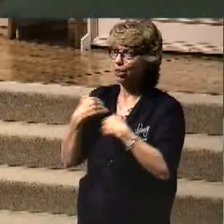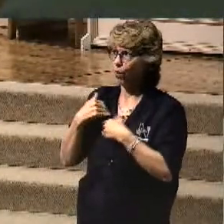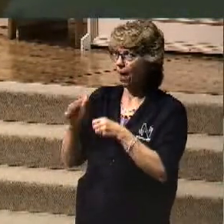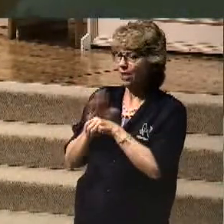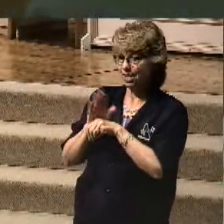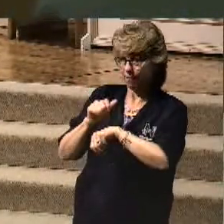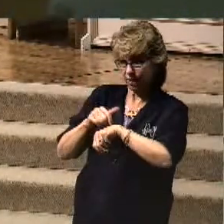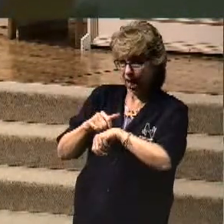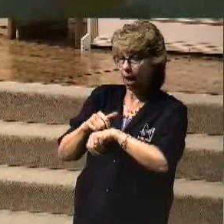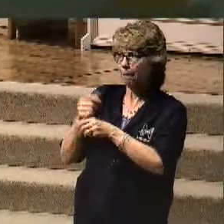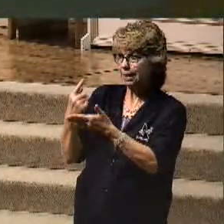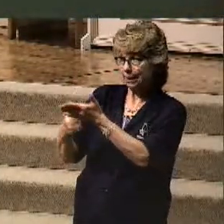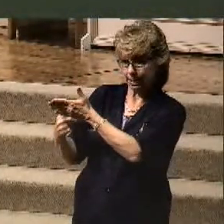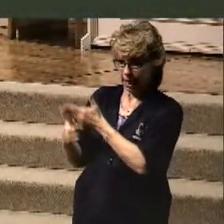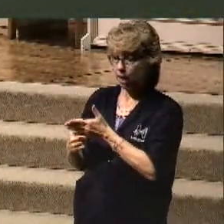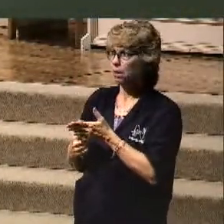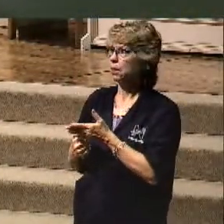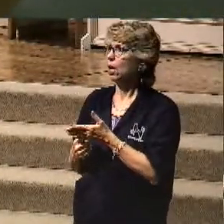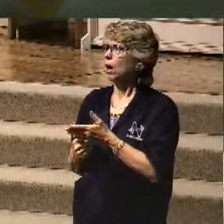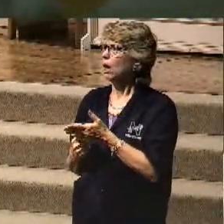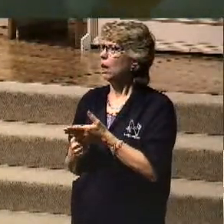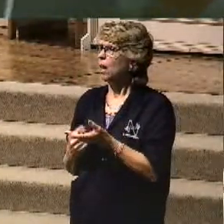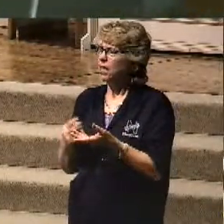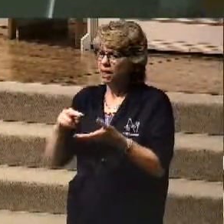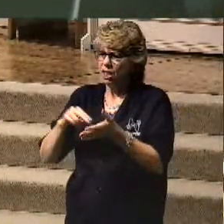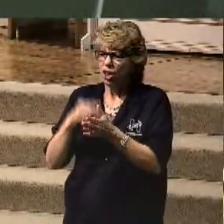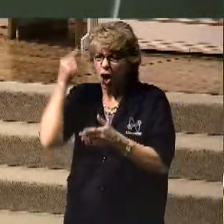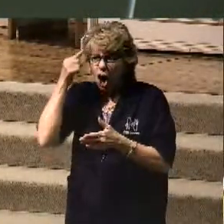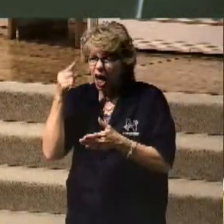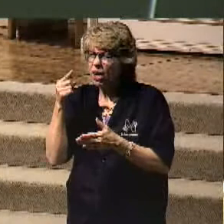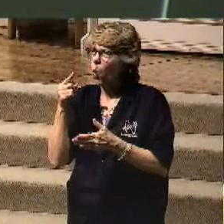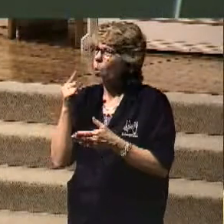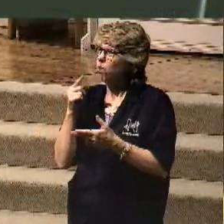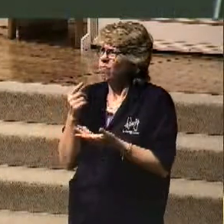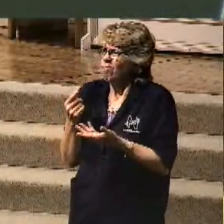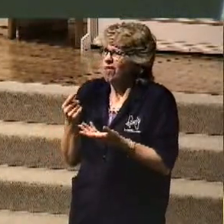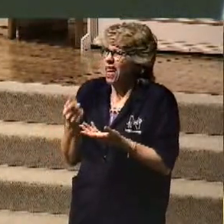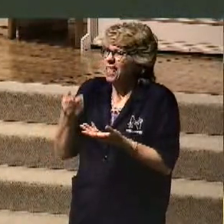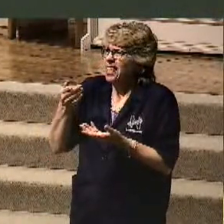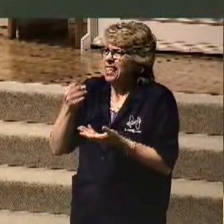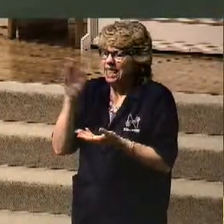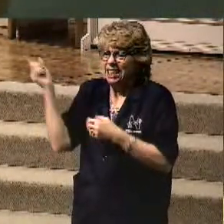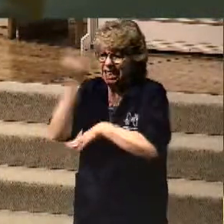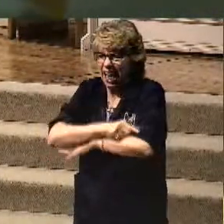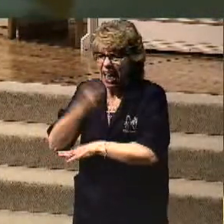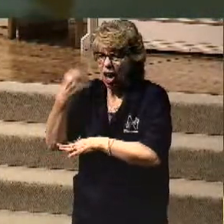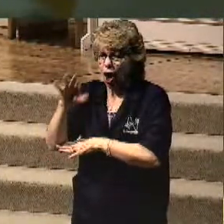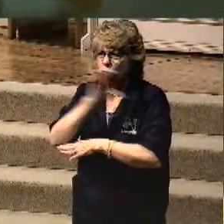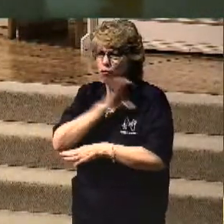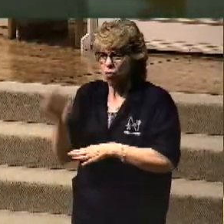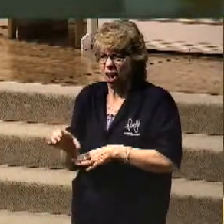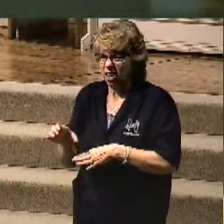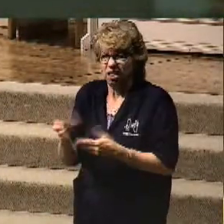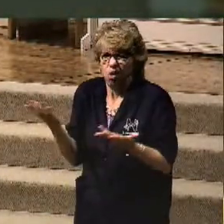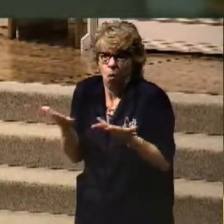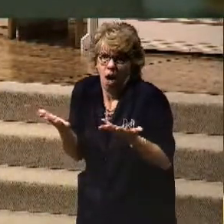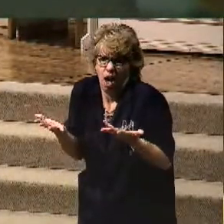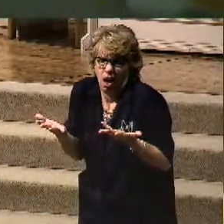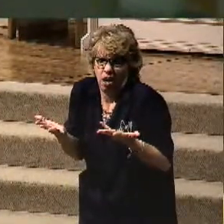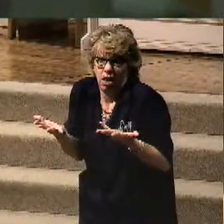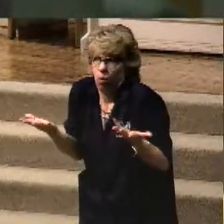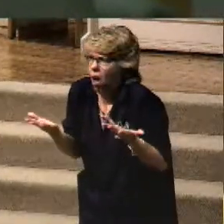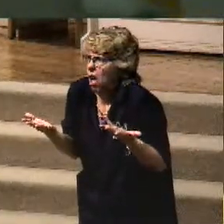And the thought is, what is the day of Christ that is mentioned? What is the day of Christ that's mentioned? If you